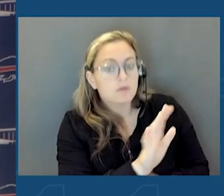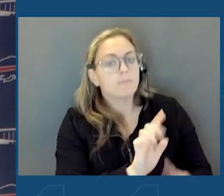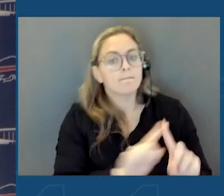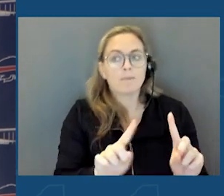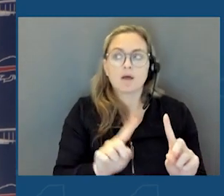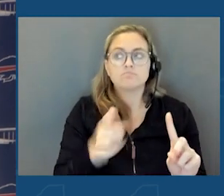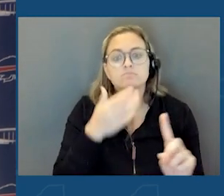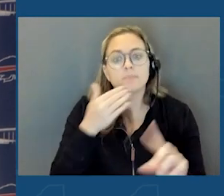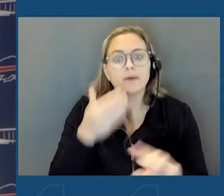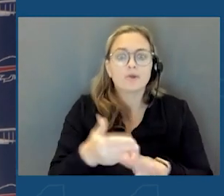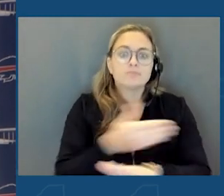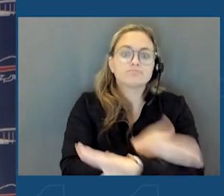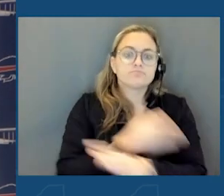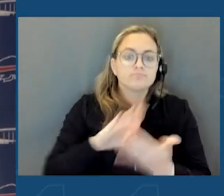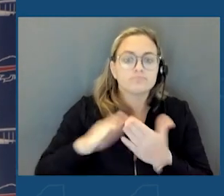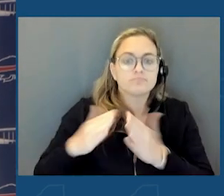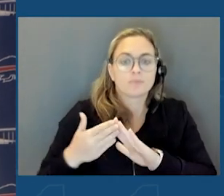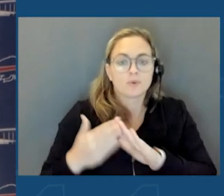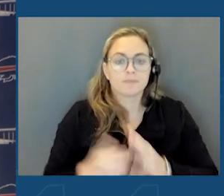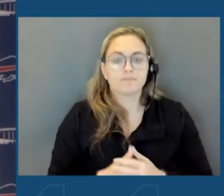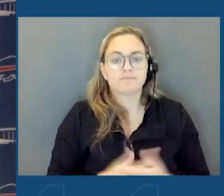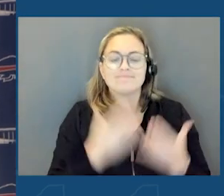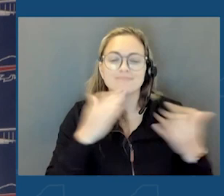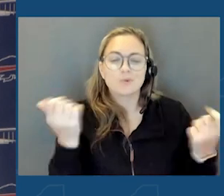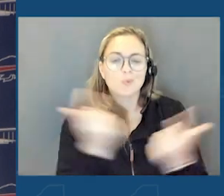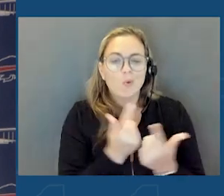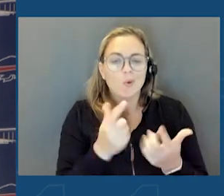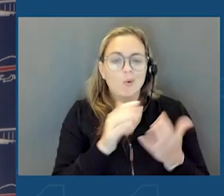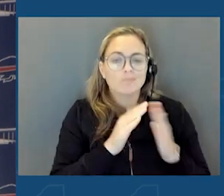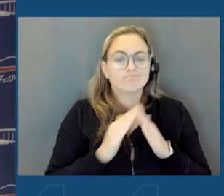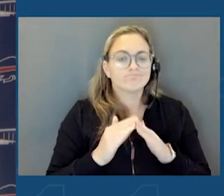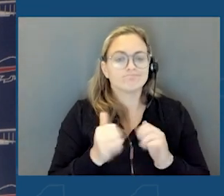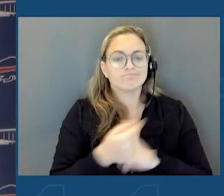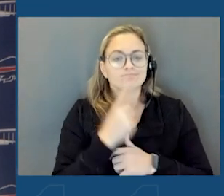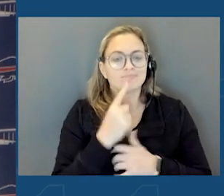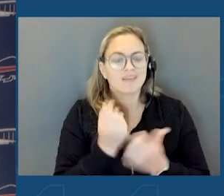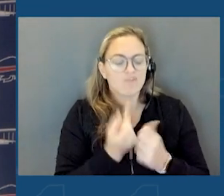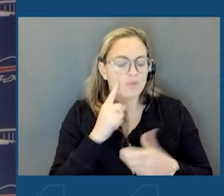better, stronger community to all. So thank you to all our partners in county government.